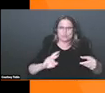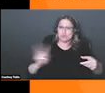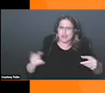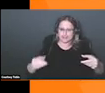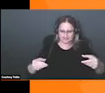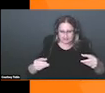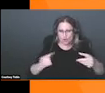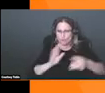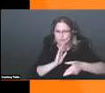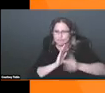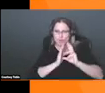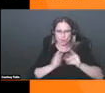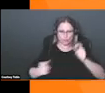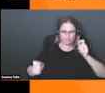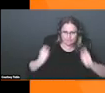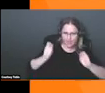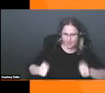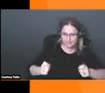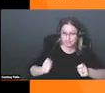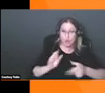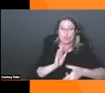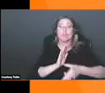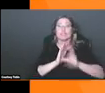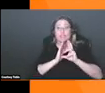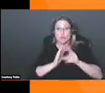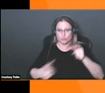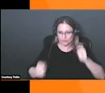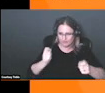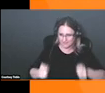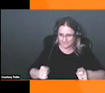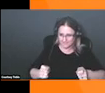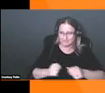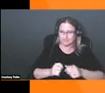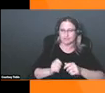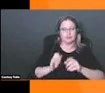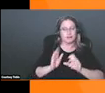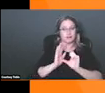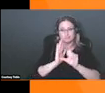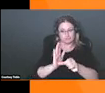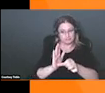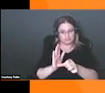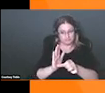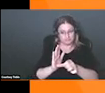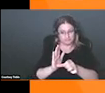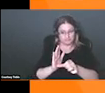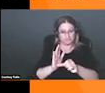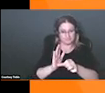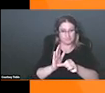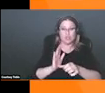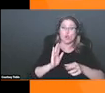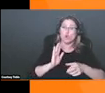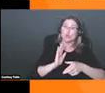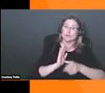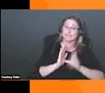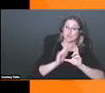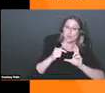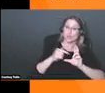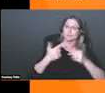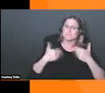review, revise. Like, I can't stress enough how important the review is.